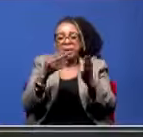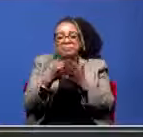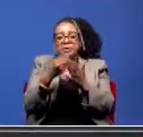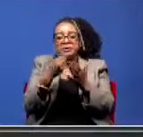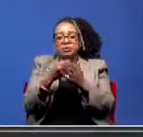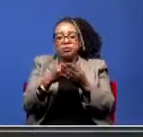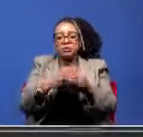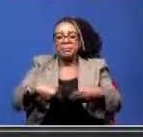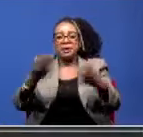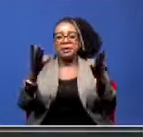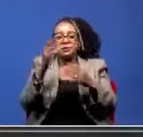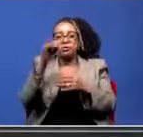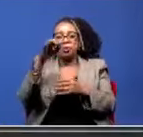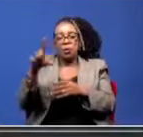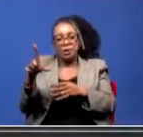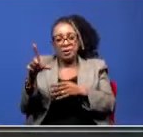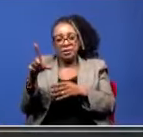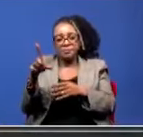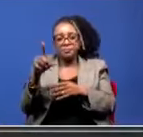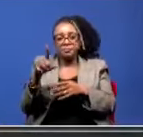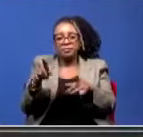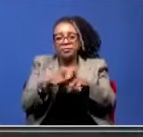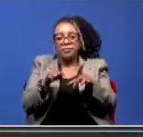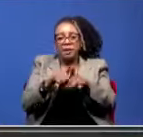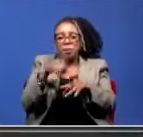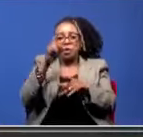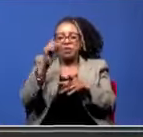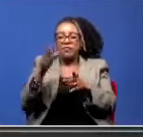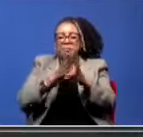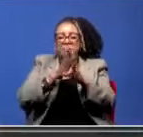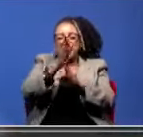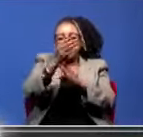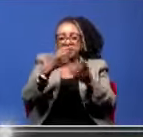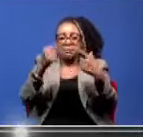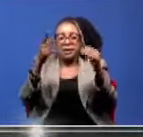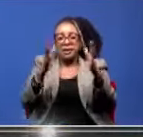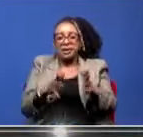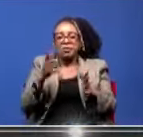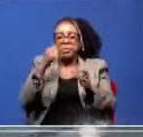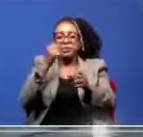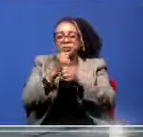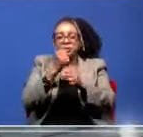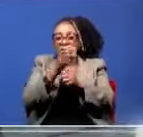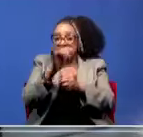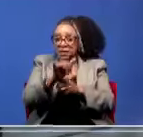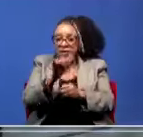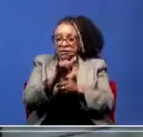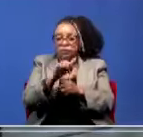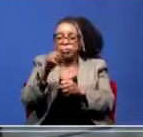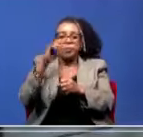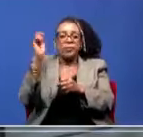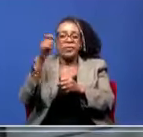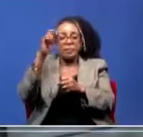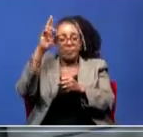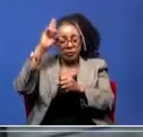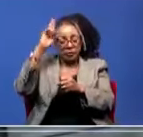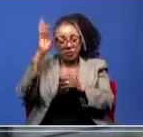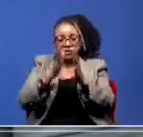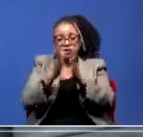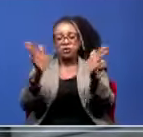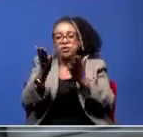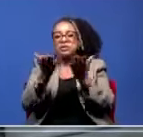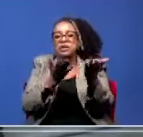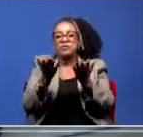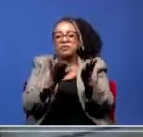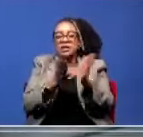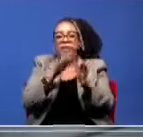supply edible oils, being one of their main suppliers, having been supplying commodities to Kenya Police General Service Unit and